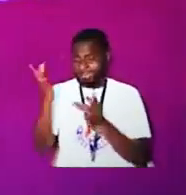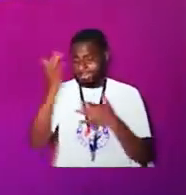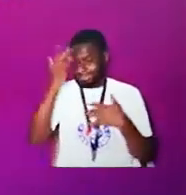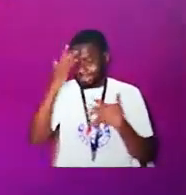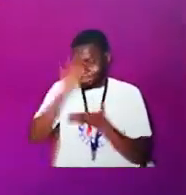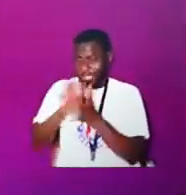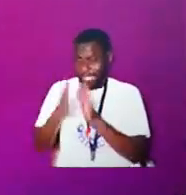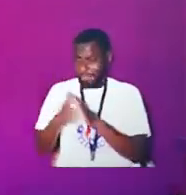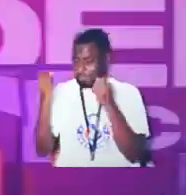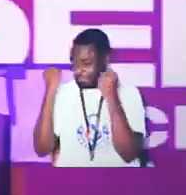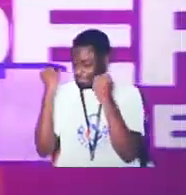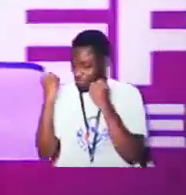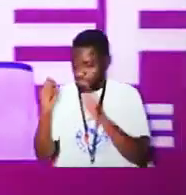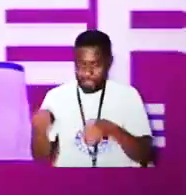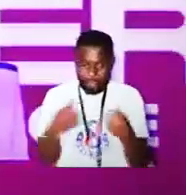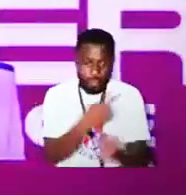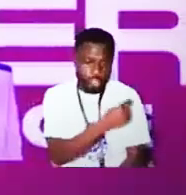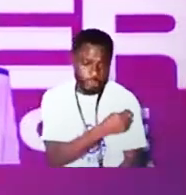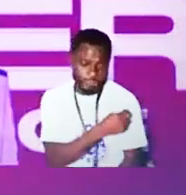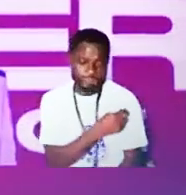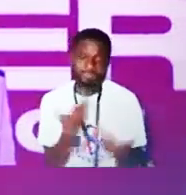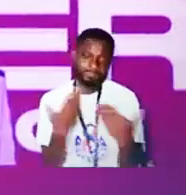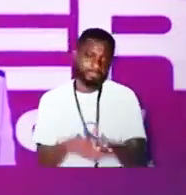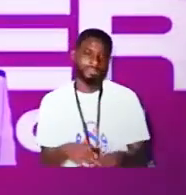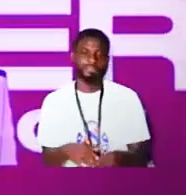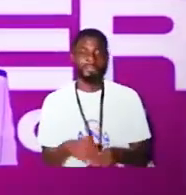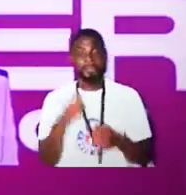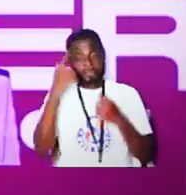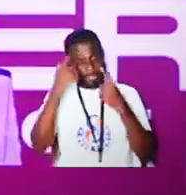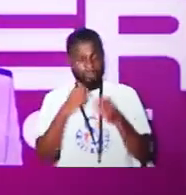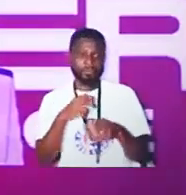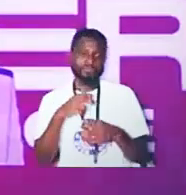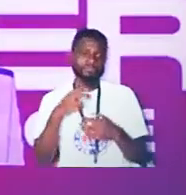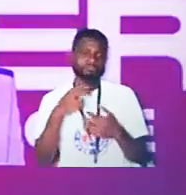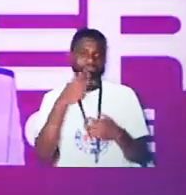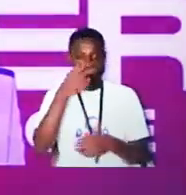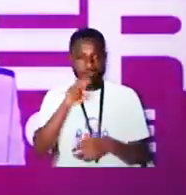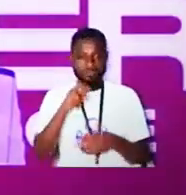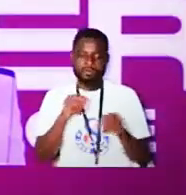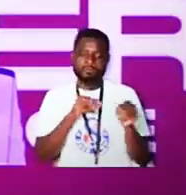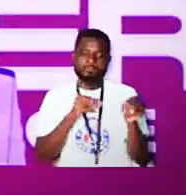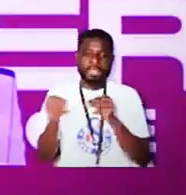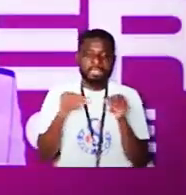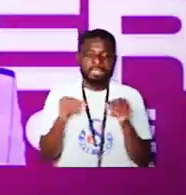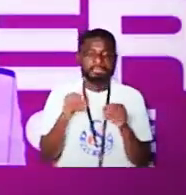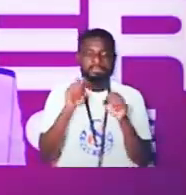All because of corruption. We are not managing systems well.